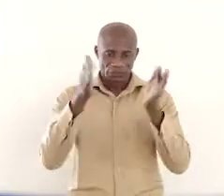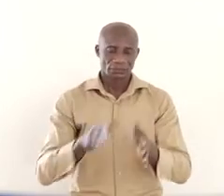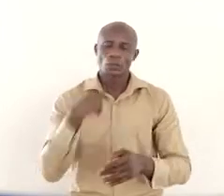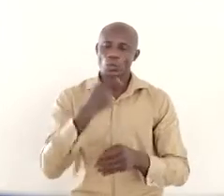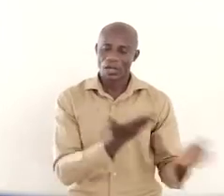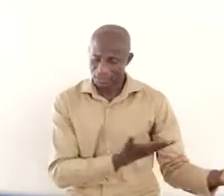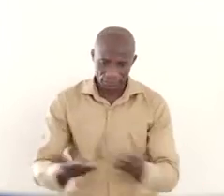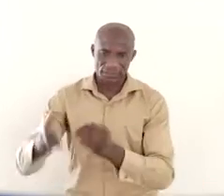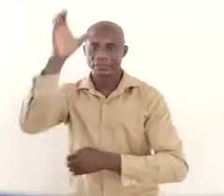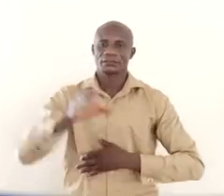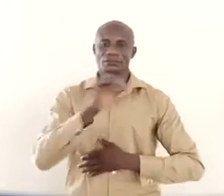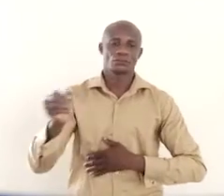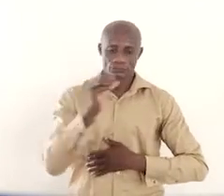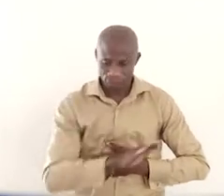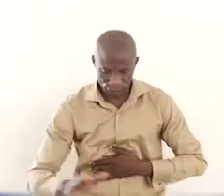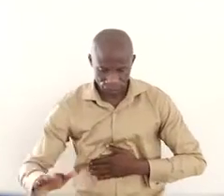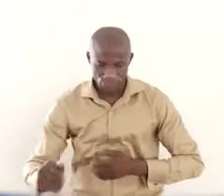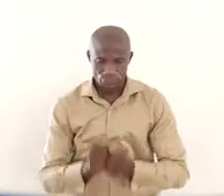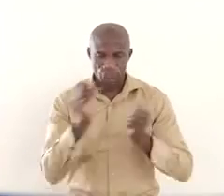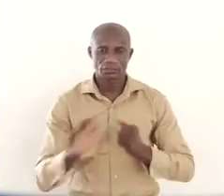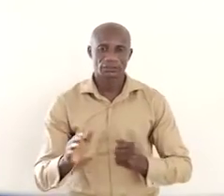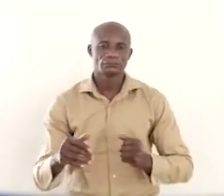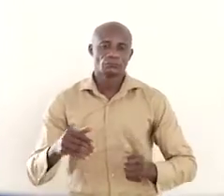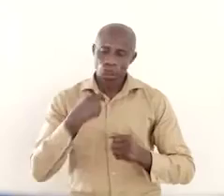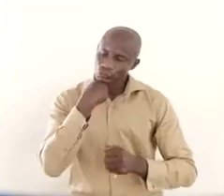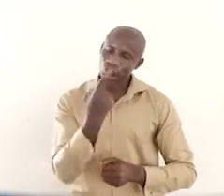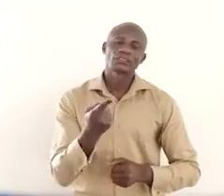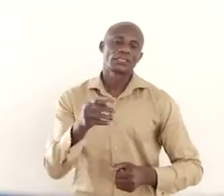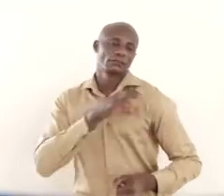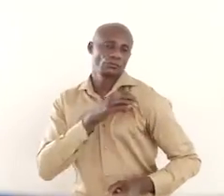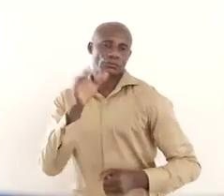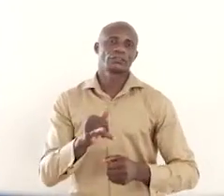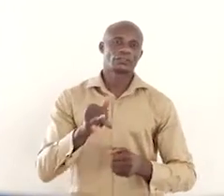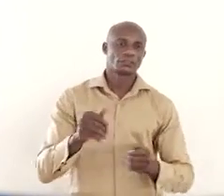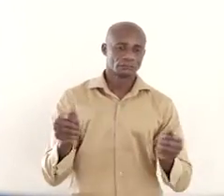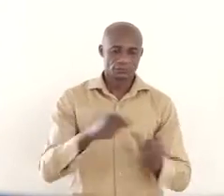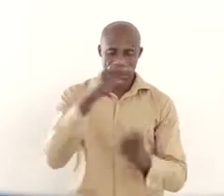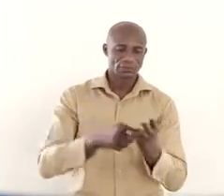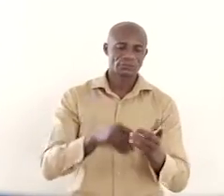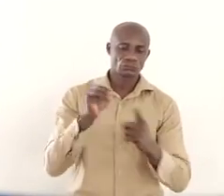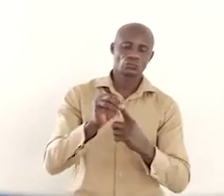carrying the cross of childlessness and problem children should say courageously.